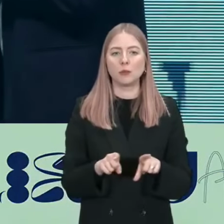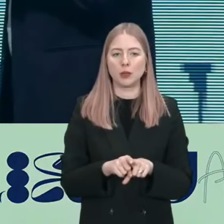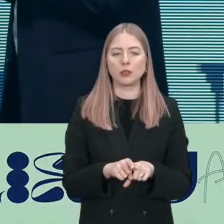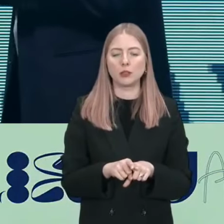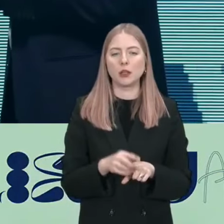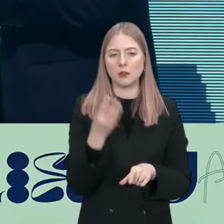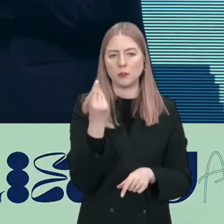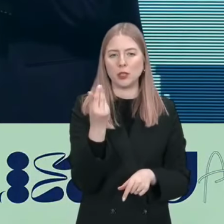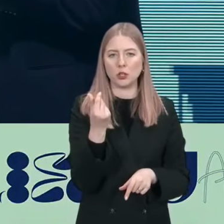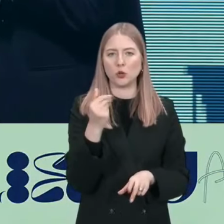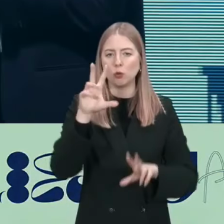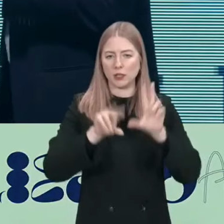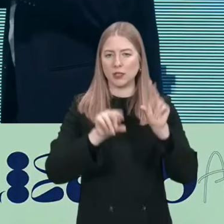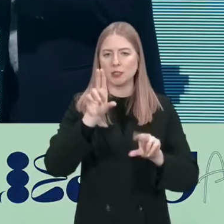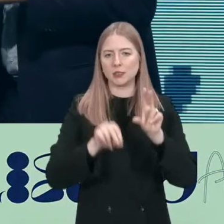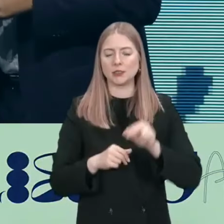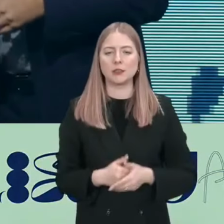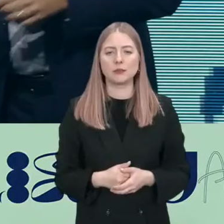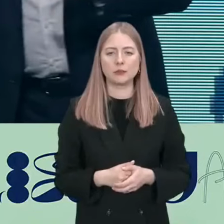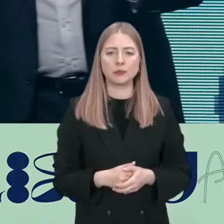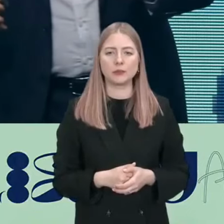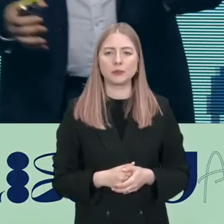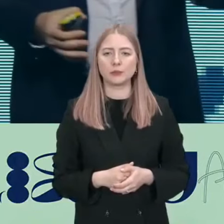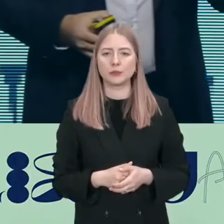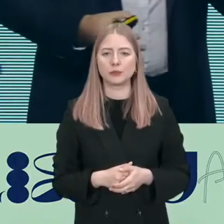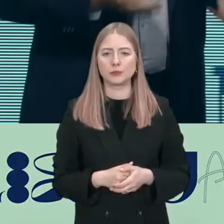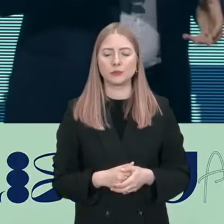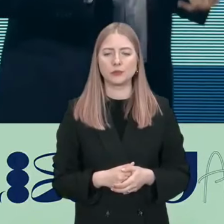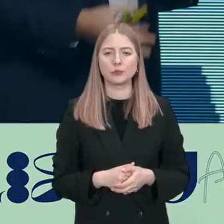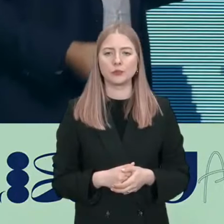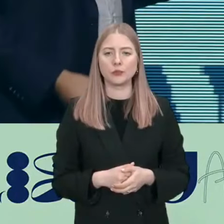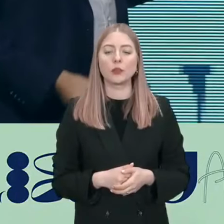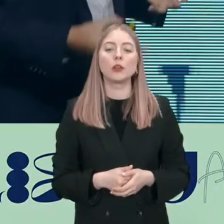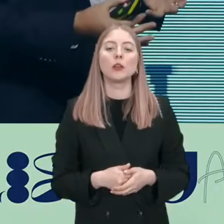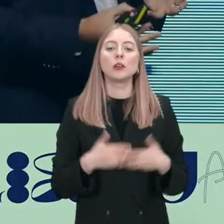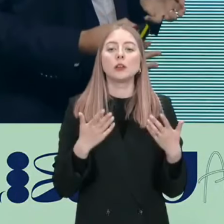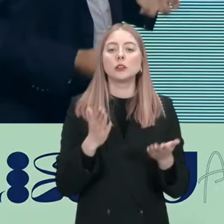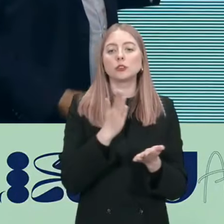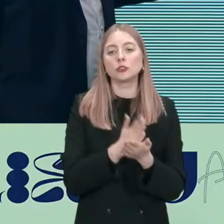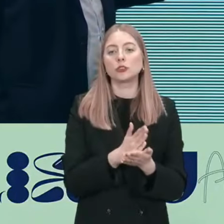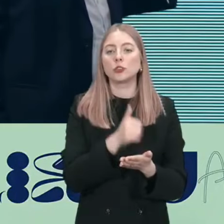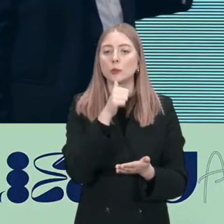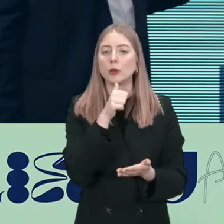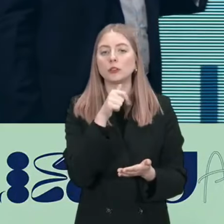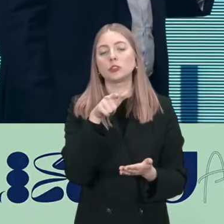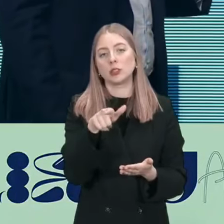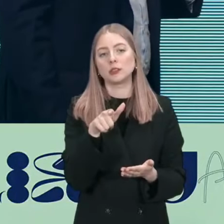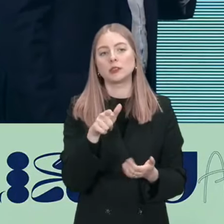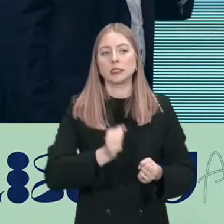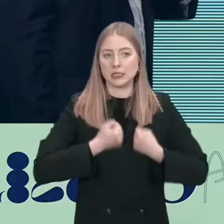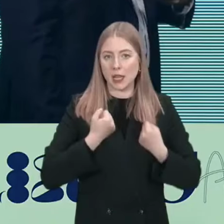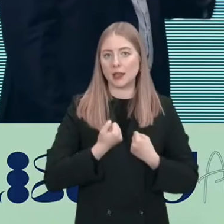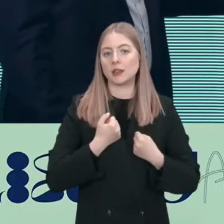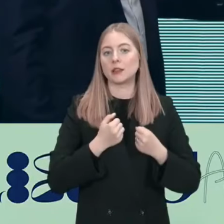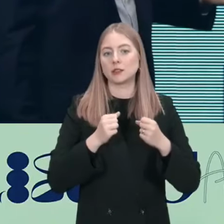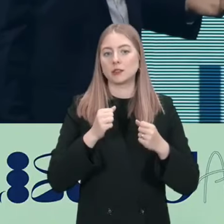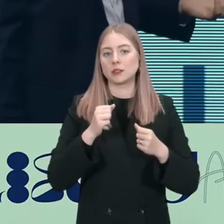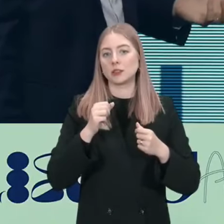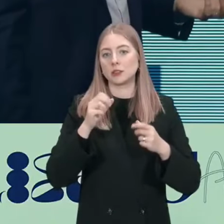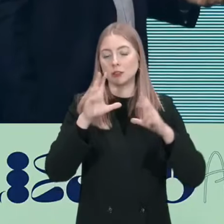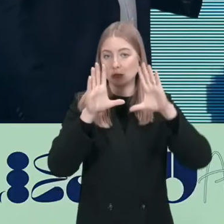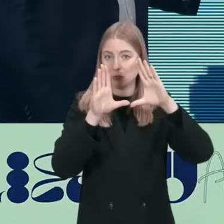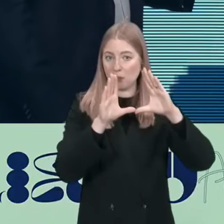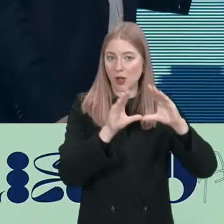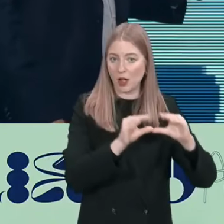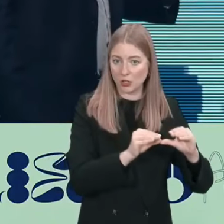try to limit the amount of volatility, but currency fluctuations can impact, especially if you're an exporter or importer, especially if you